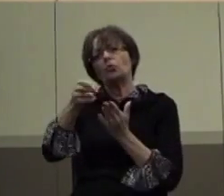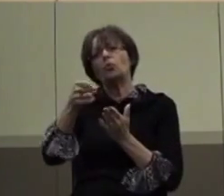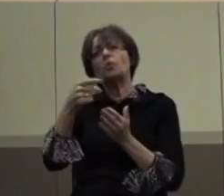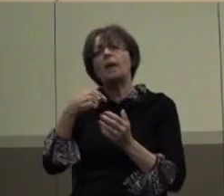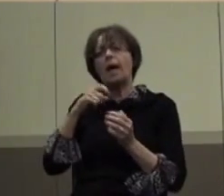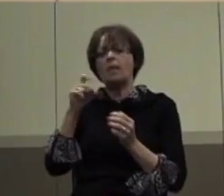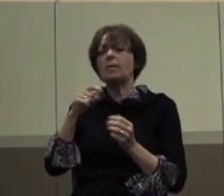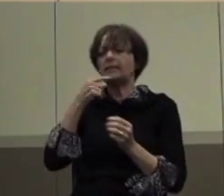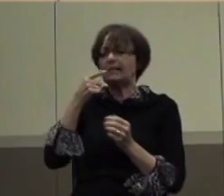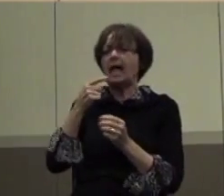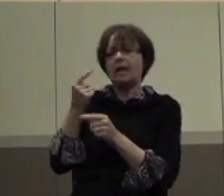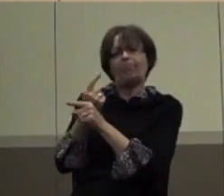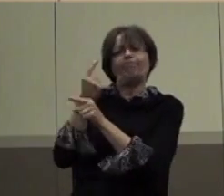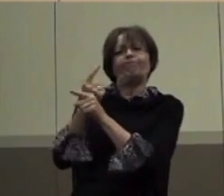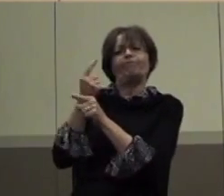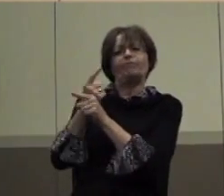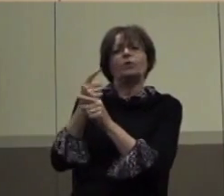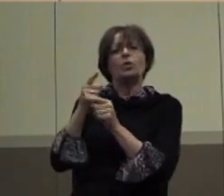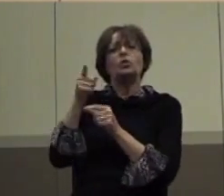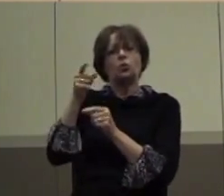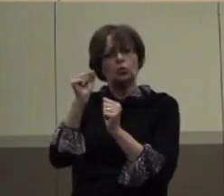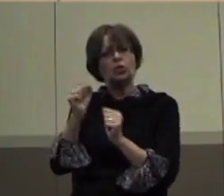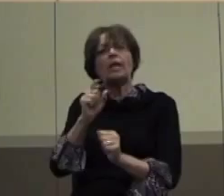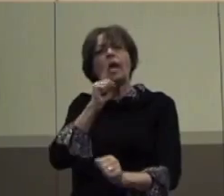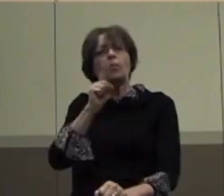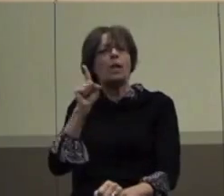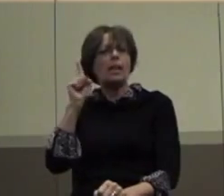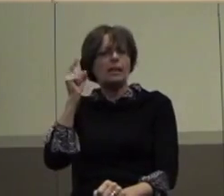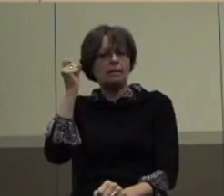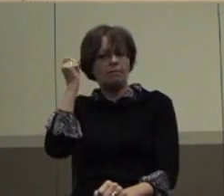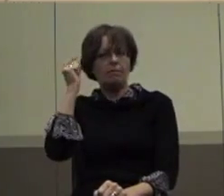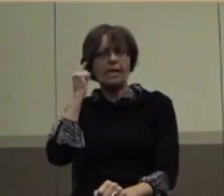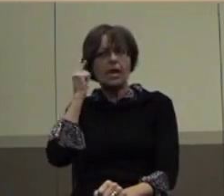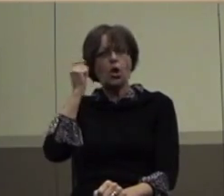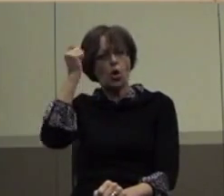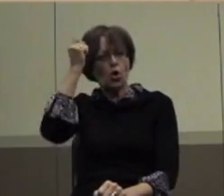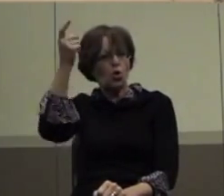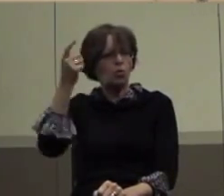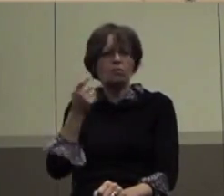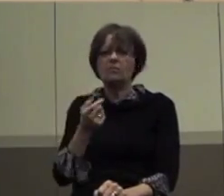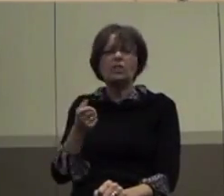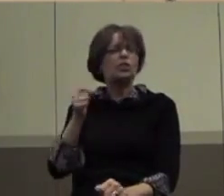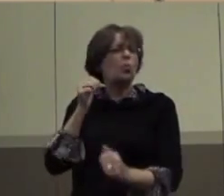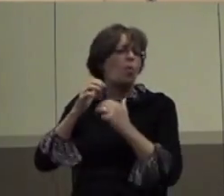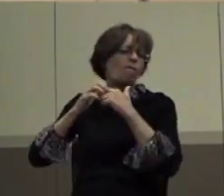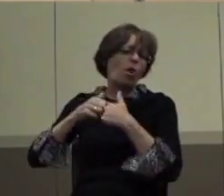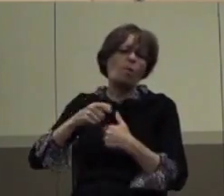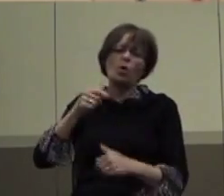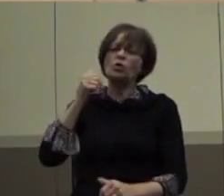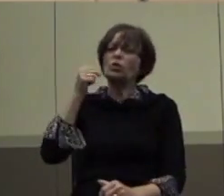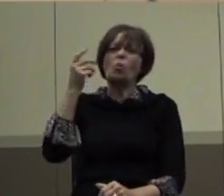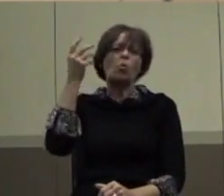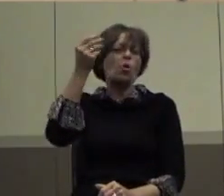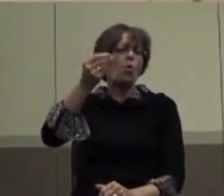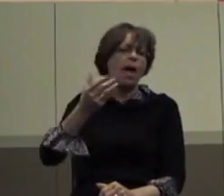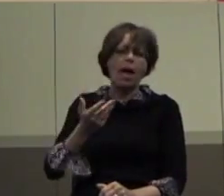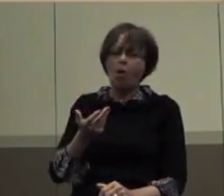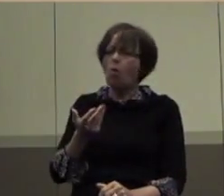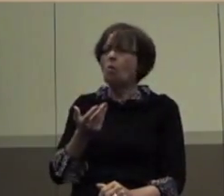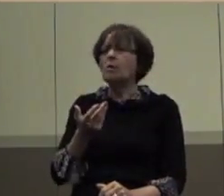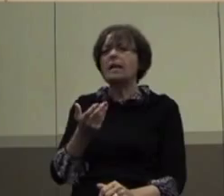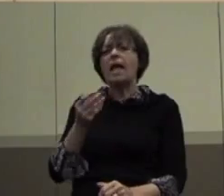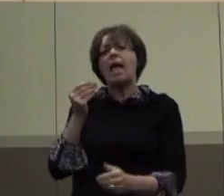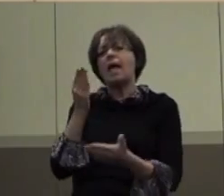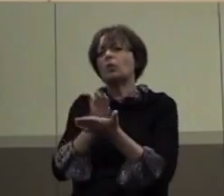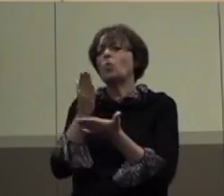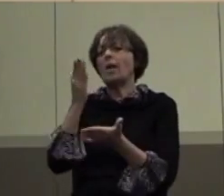way she can hear. Okay? She's not going to fall apart. She's not going to go out and quit